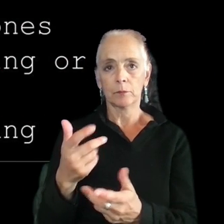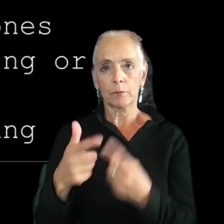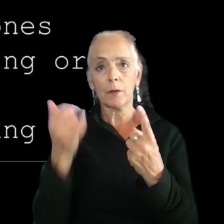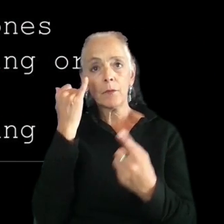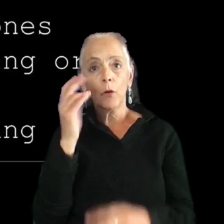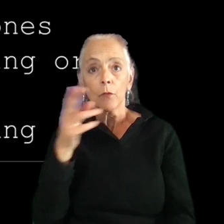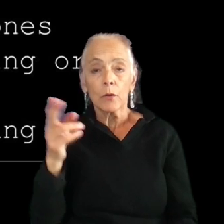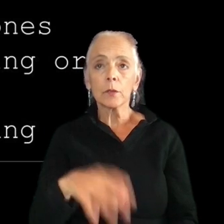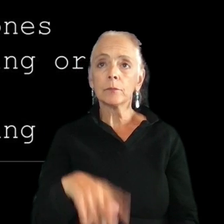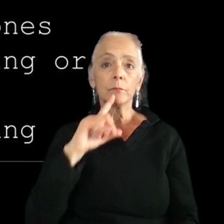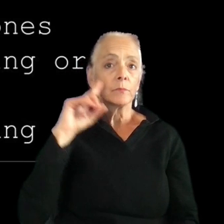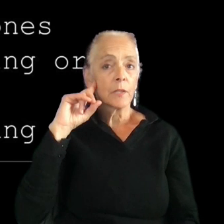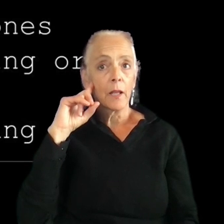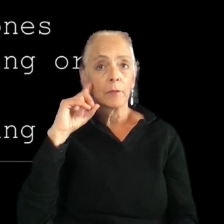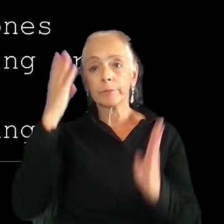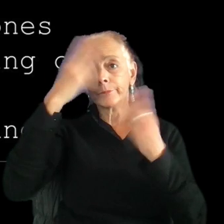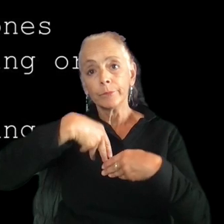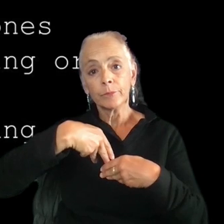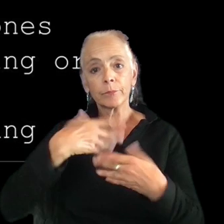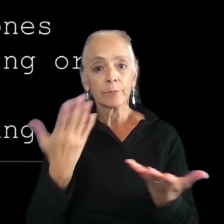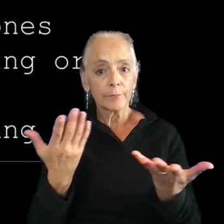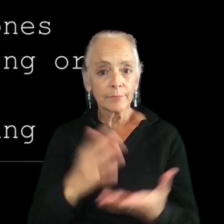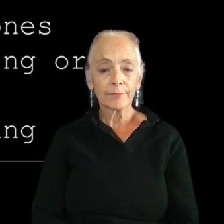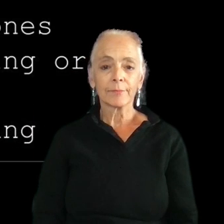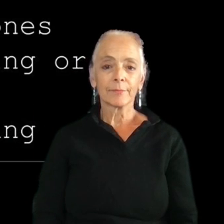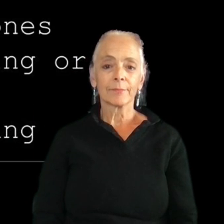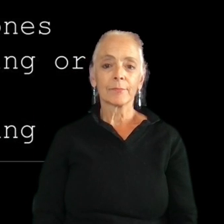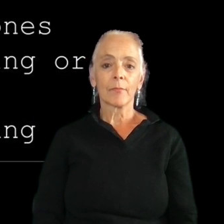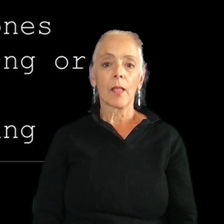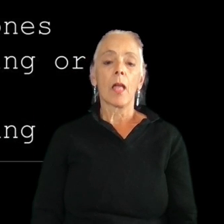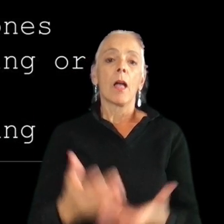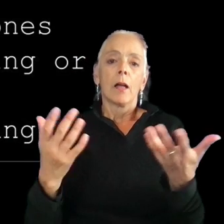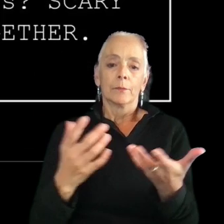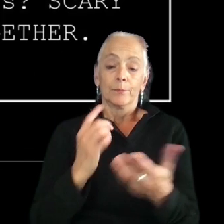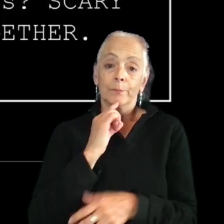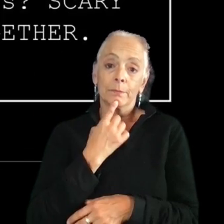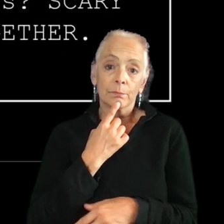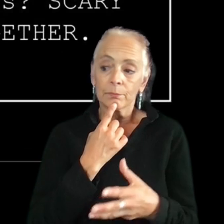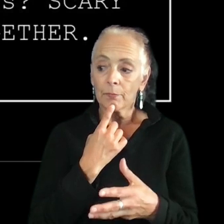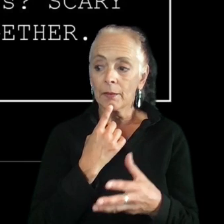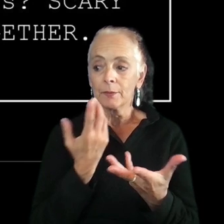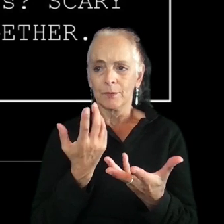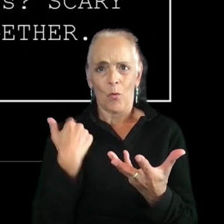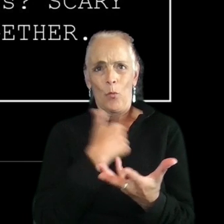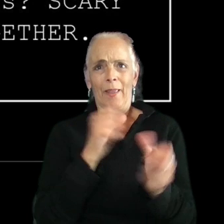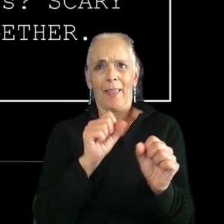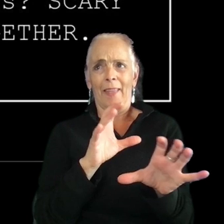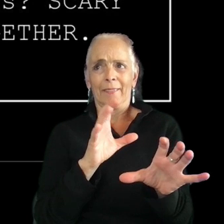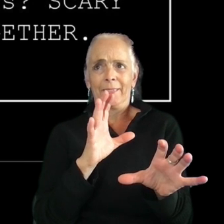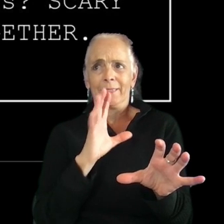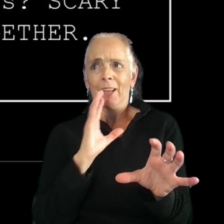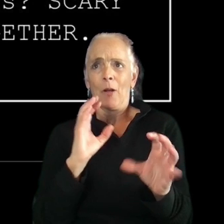or deaf, you may not know about it. But really, I mean, we can go beyond beyond just story